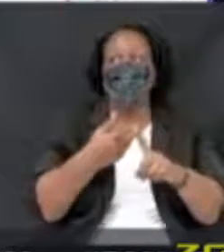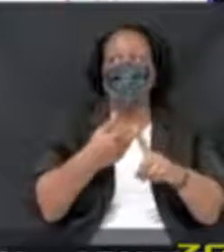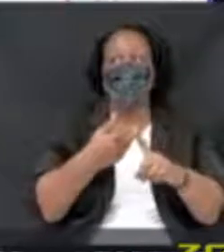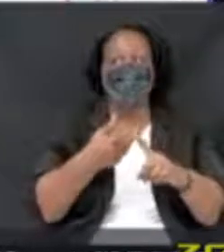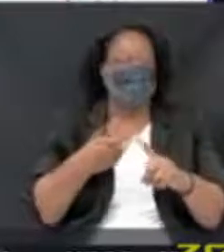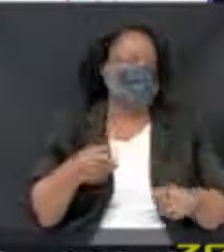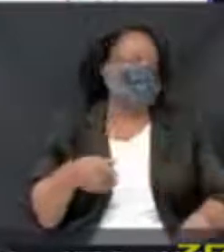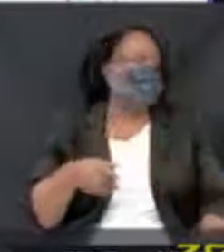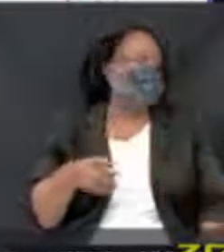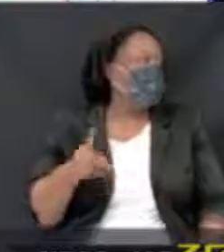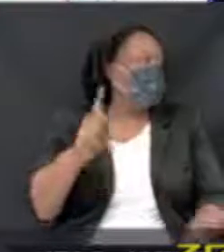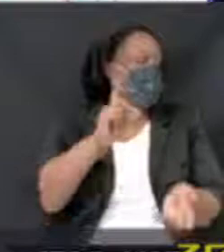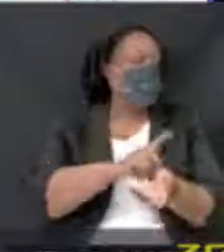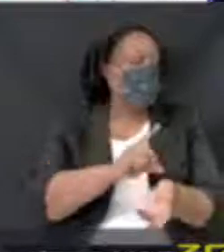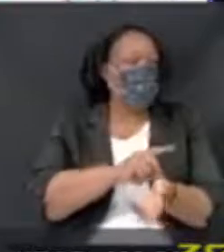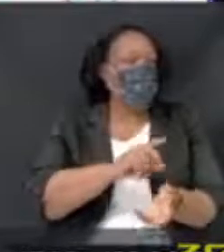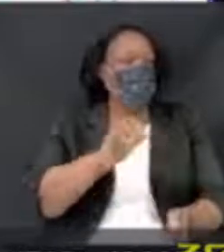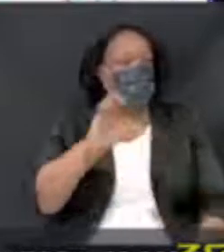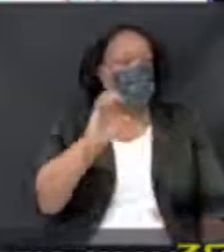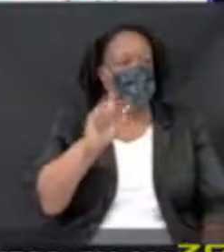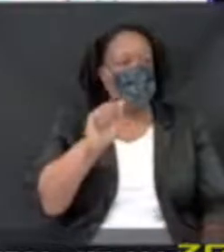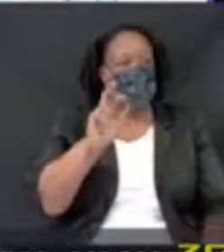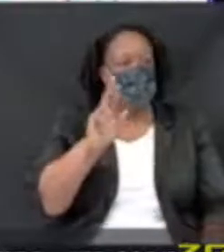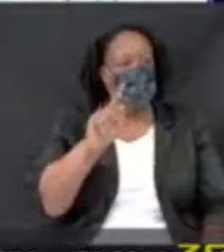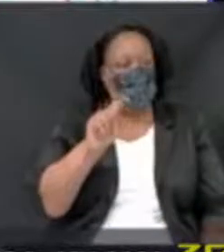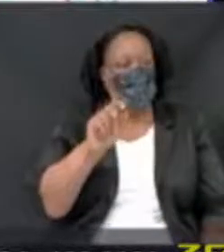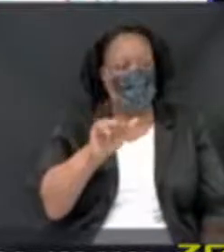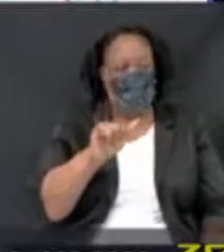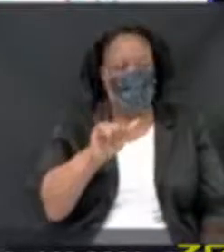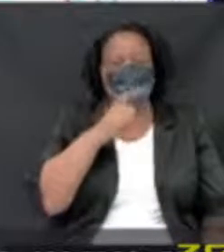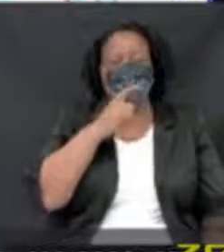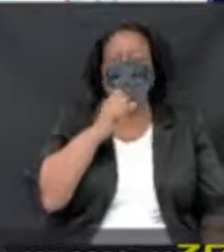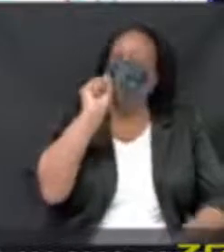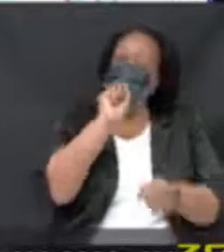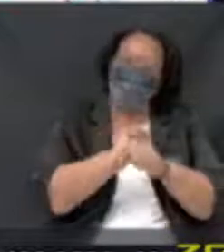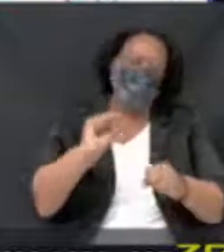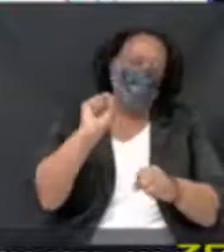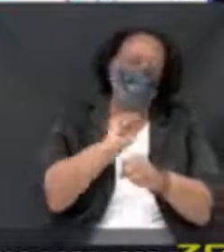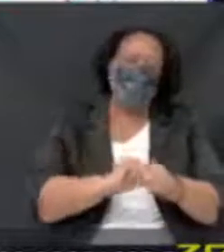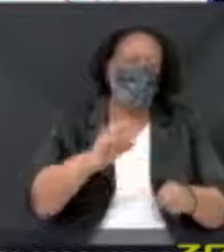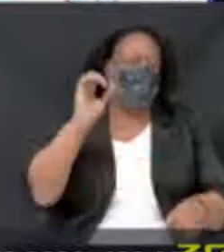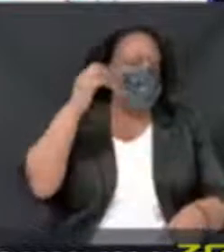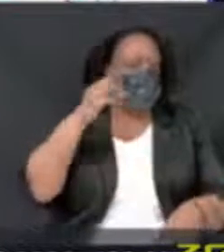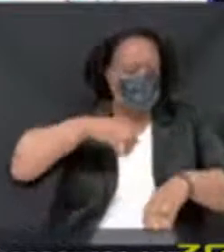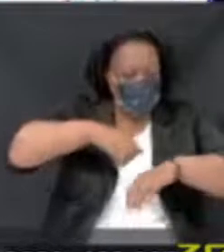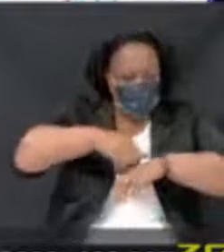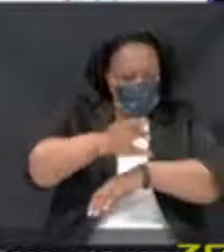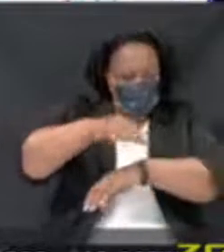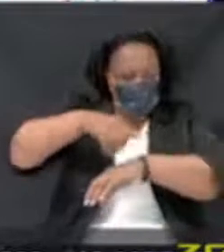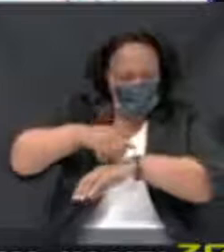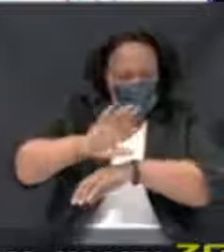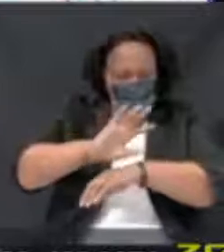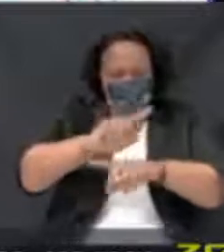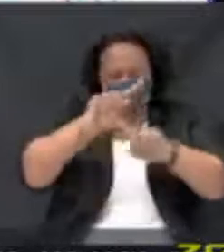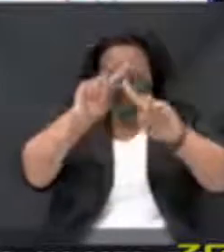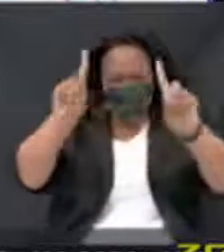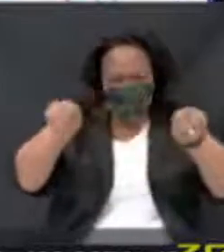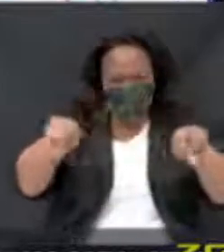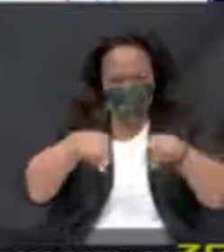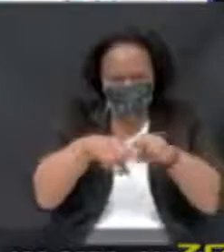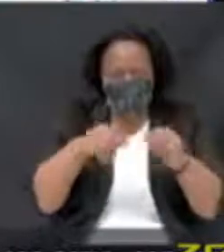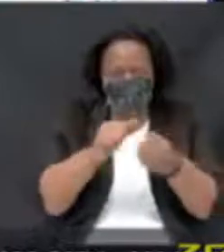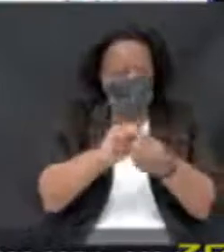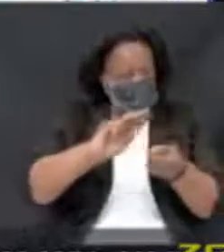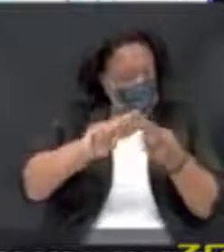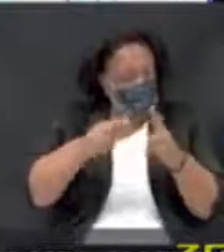Dr. Marissa Carty. I can't see her, but she works very hard in putting out those reports, those